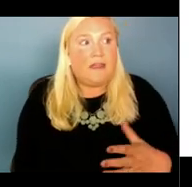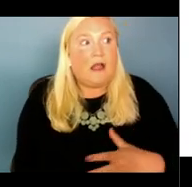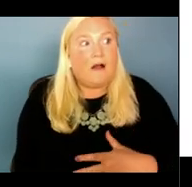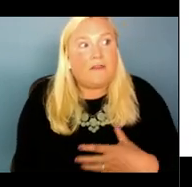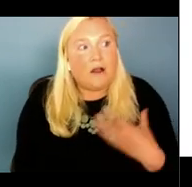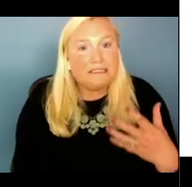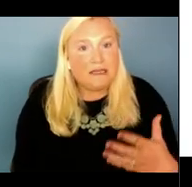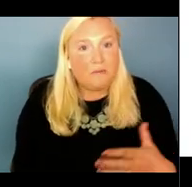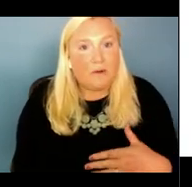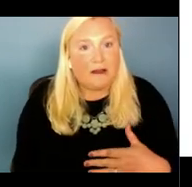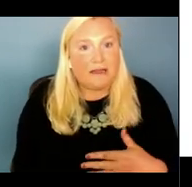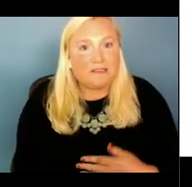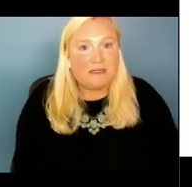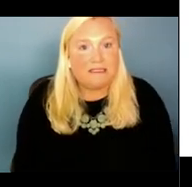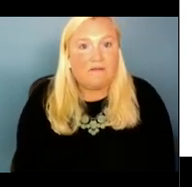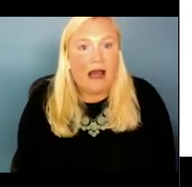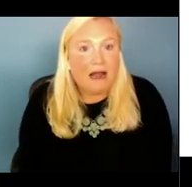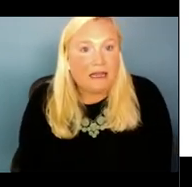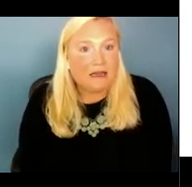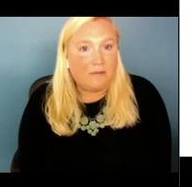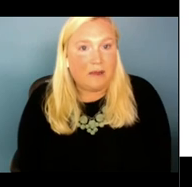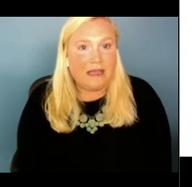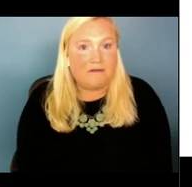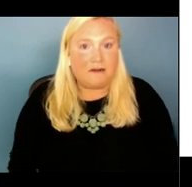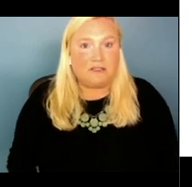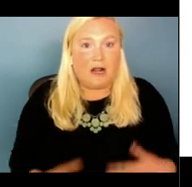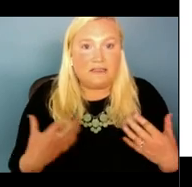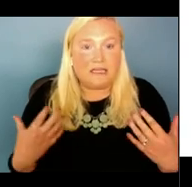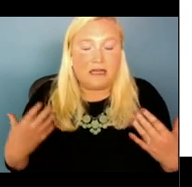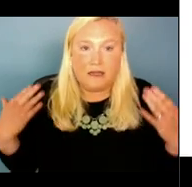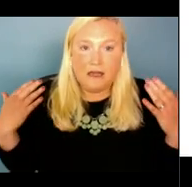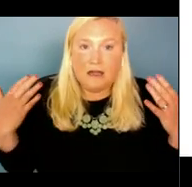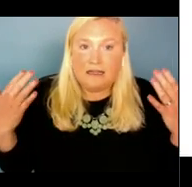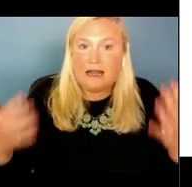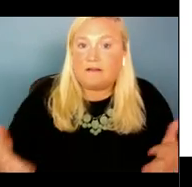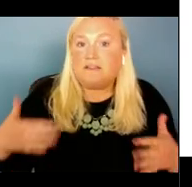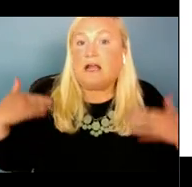that there is some awareness, because they've added a behavior to